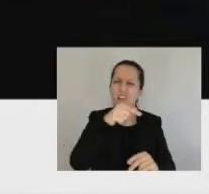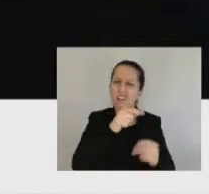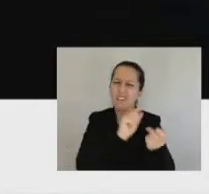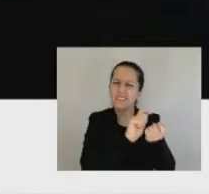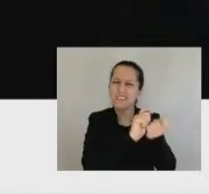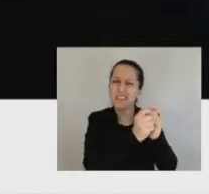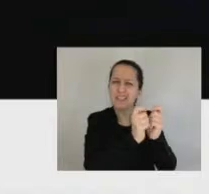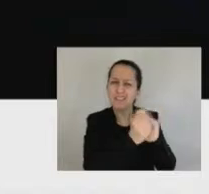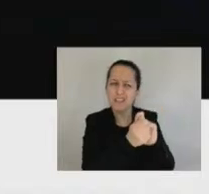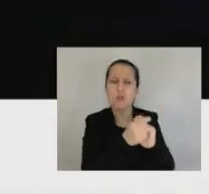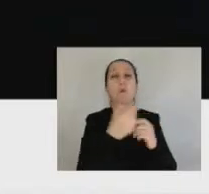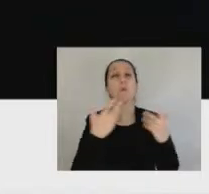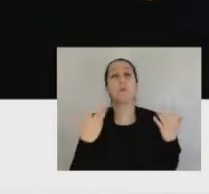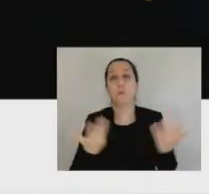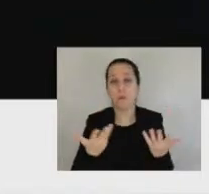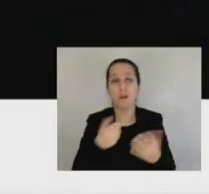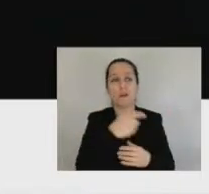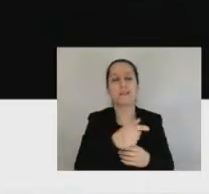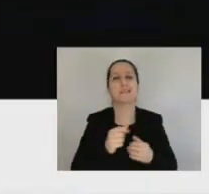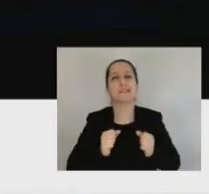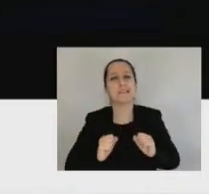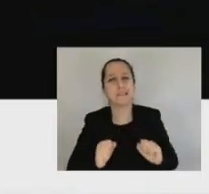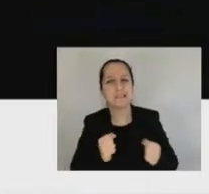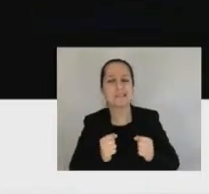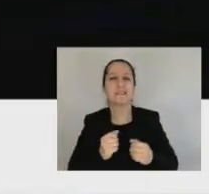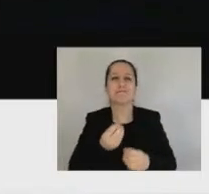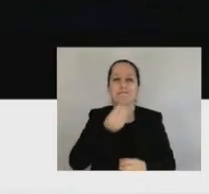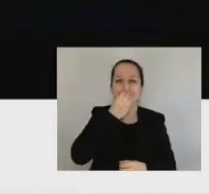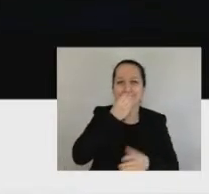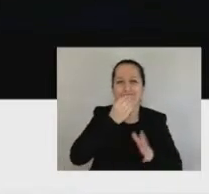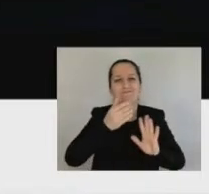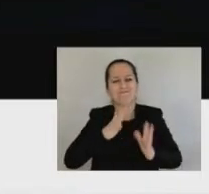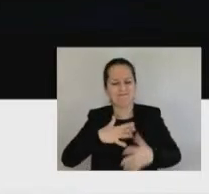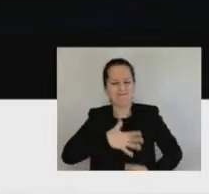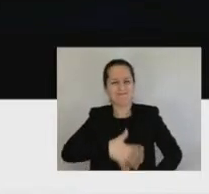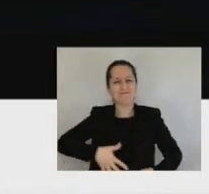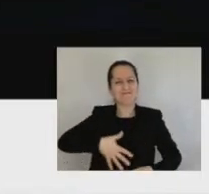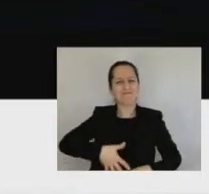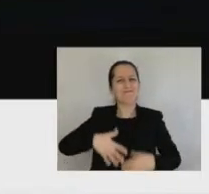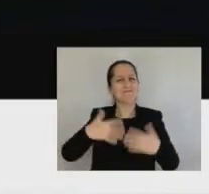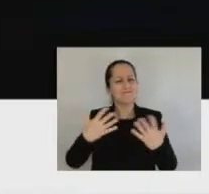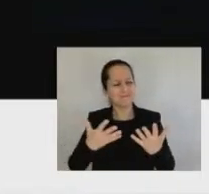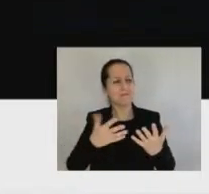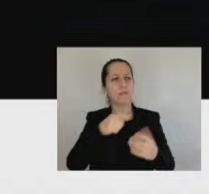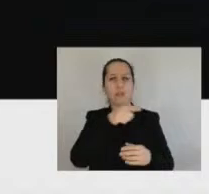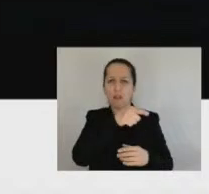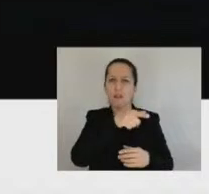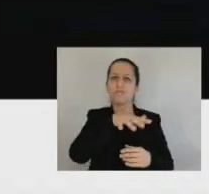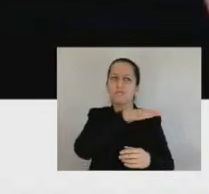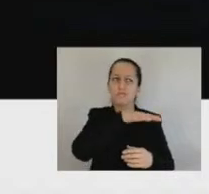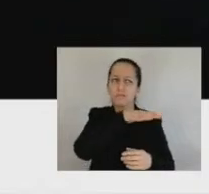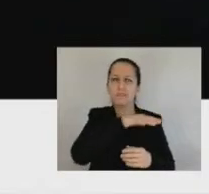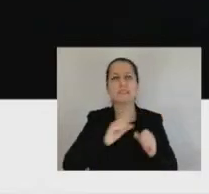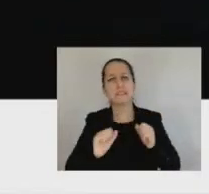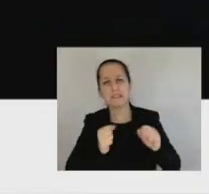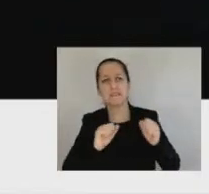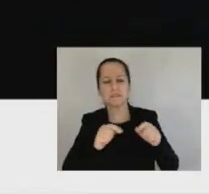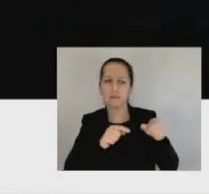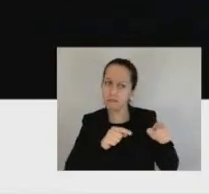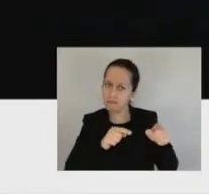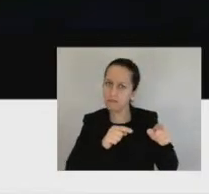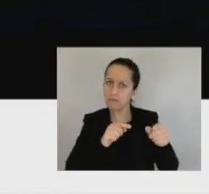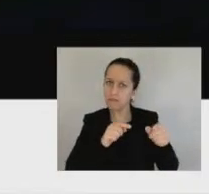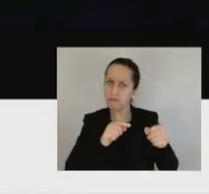telomerase, and it is linked to chronic inflammatory processes that have been studied in connection